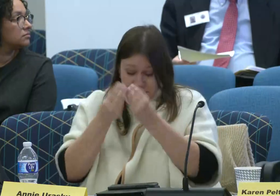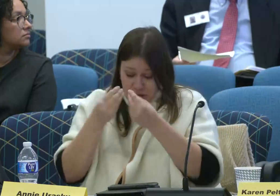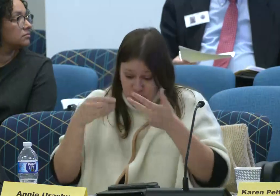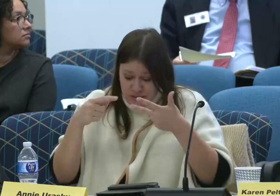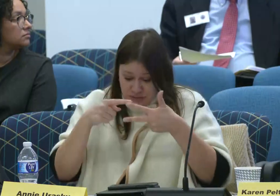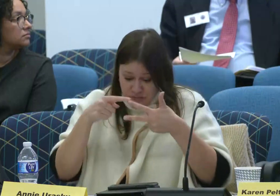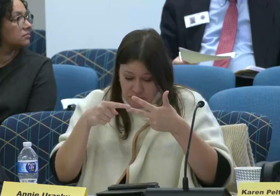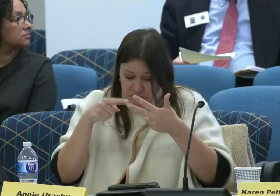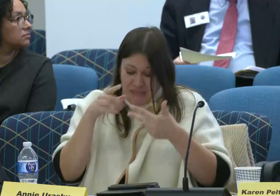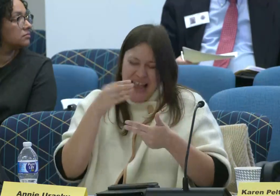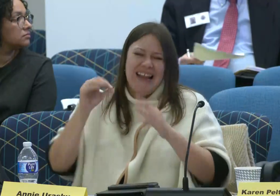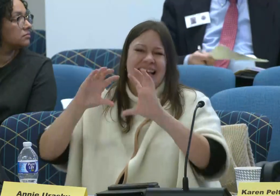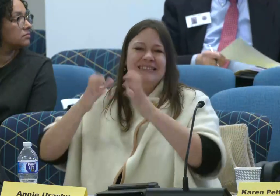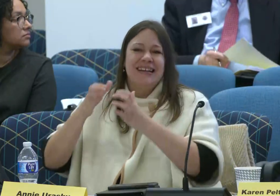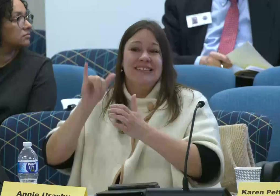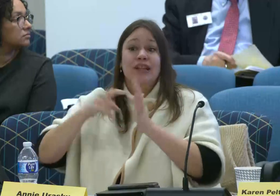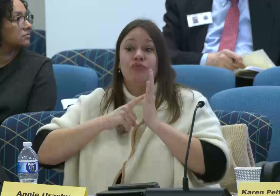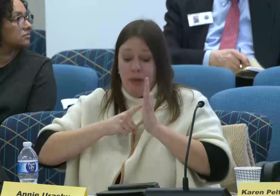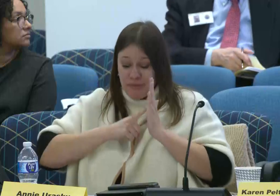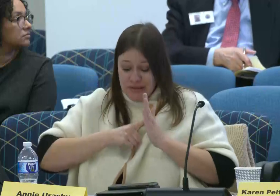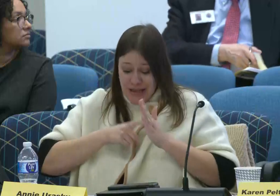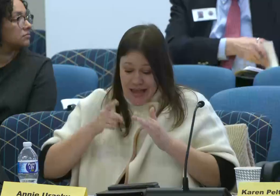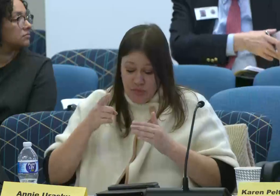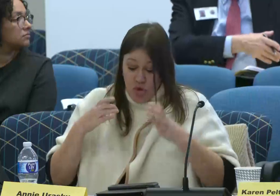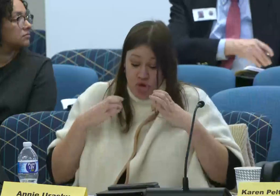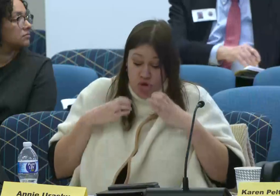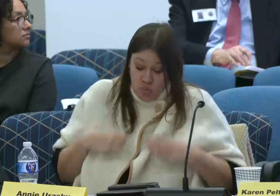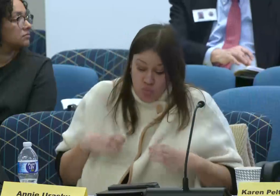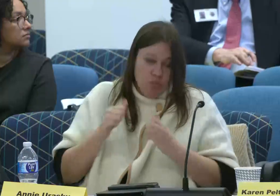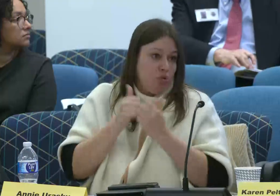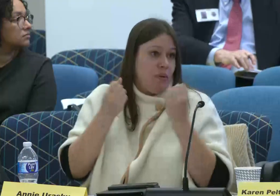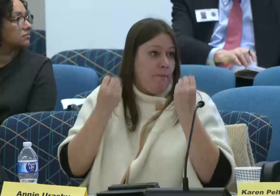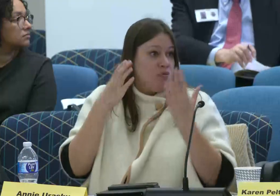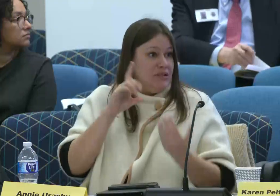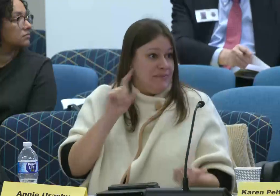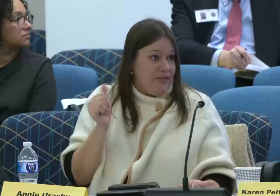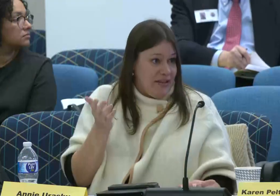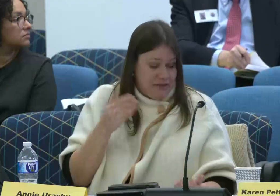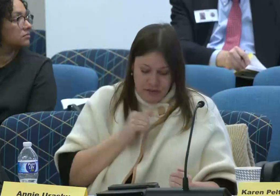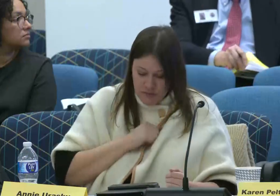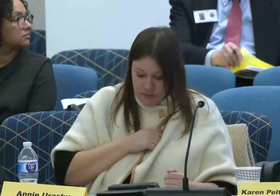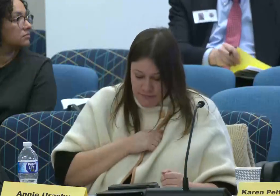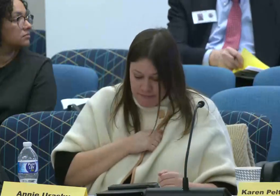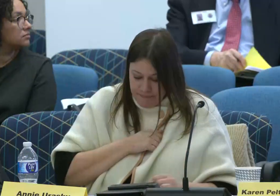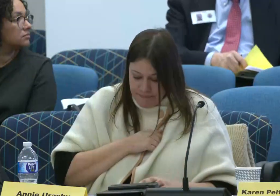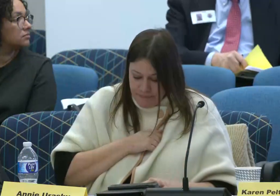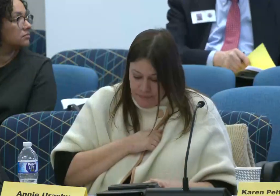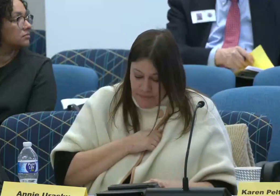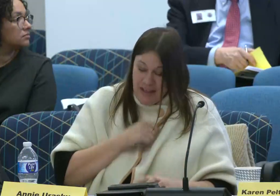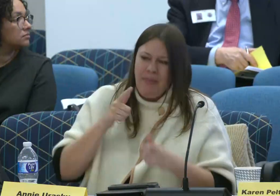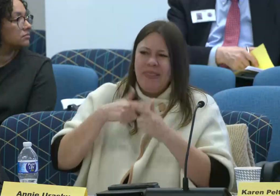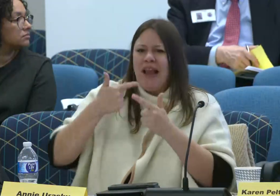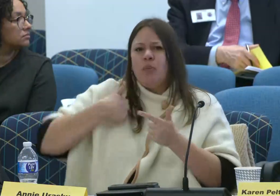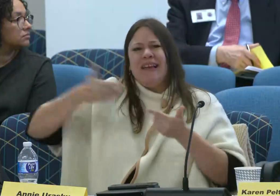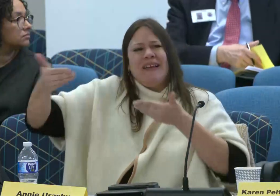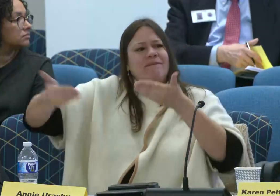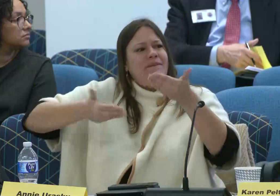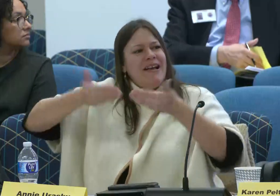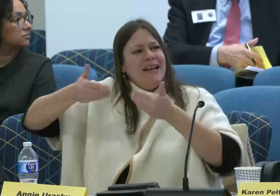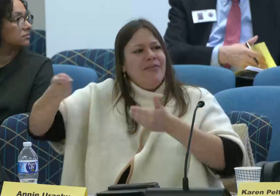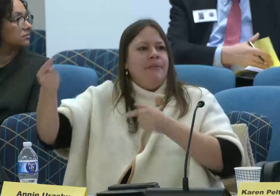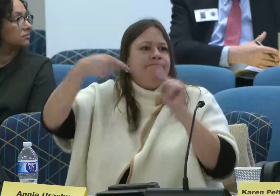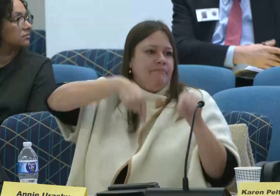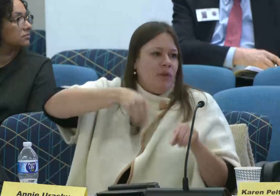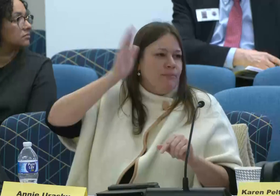key stakeholders and key organizations and various representatives of consumers who had multiple disabilities as